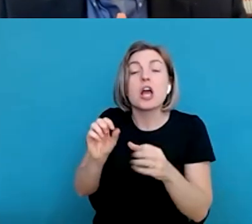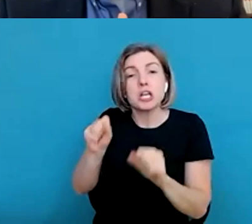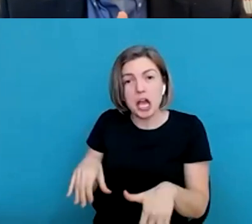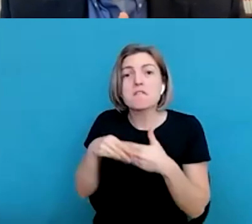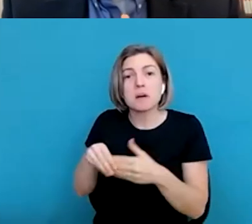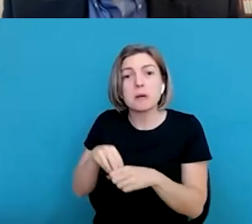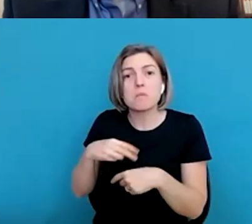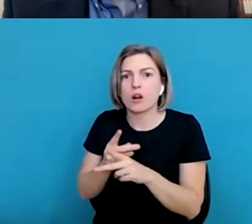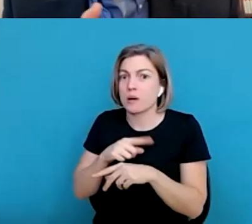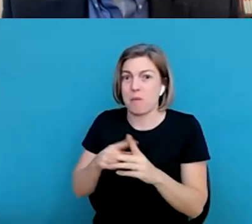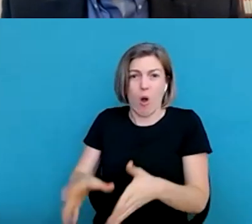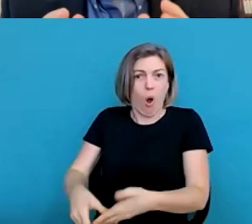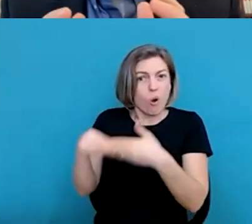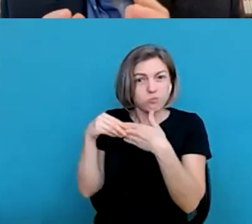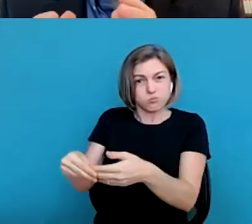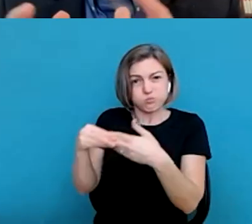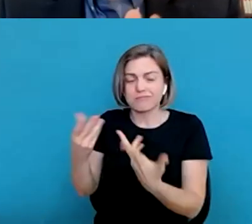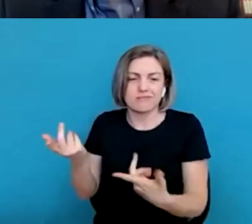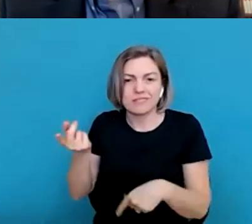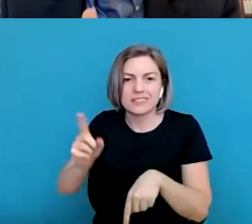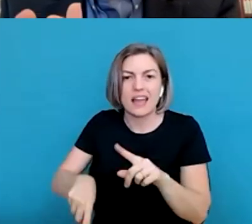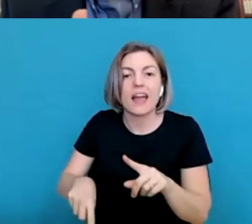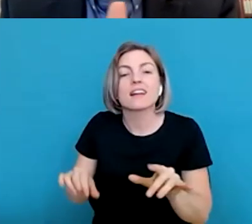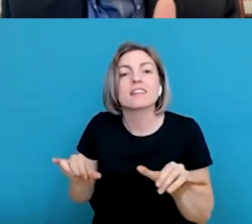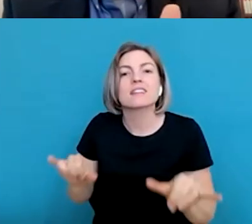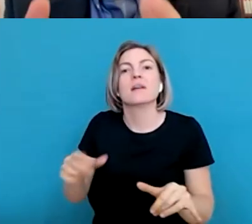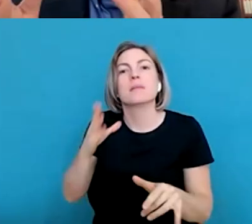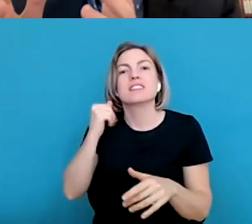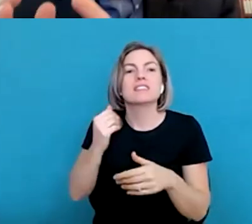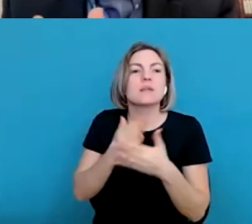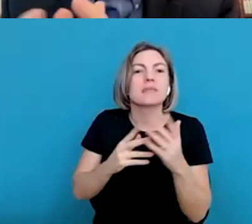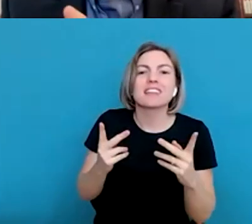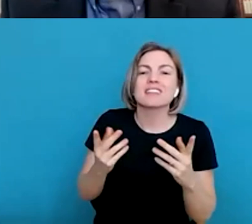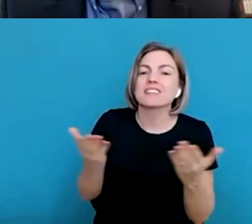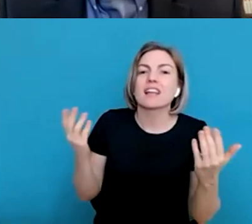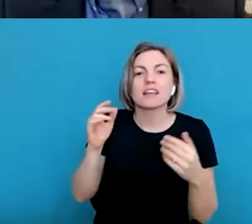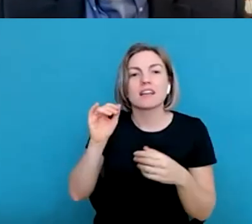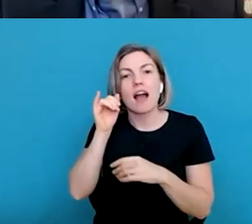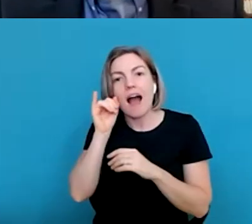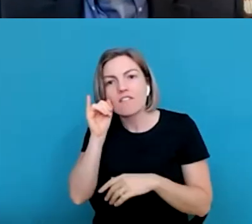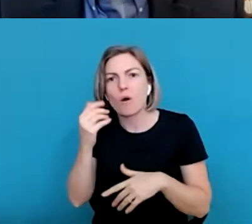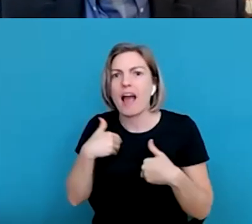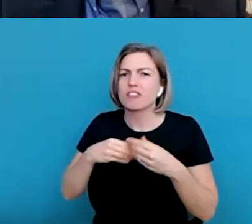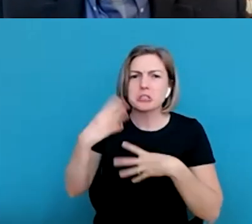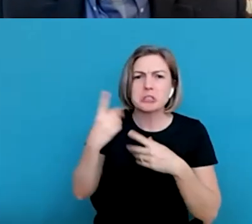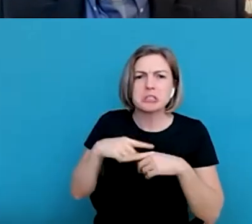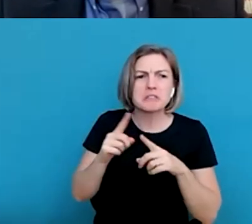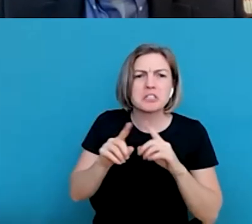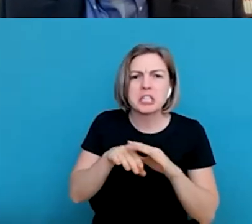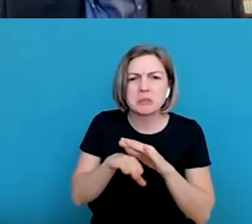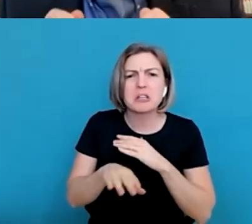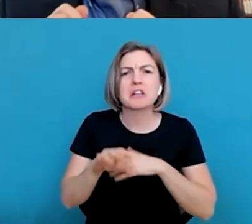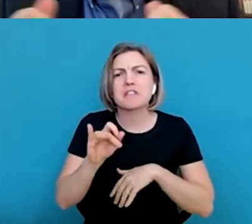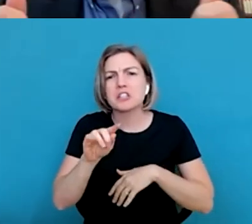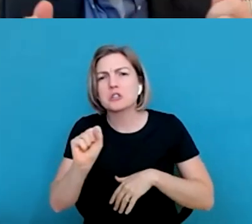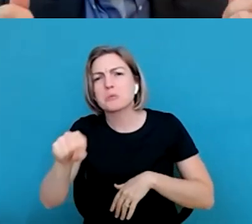product. And it still isn't reaching because we already have things like the iPhone that's got a gazillion accessibility features in it.